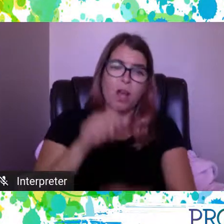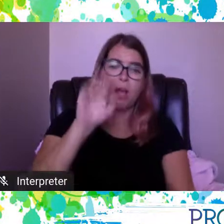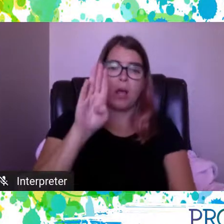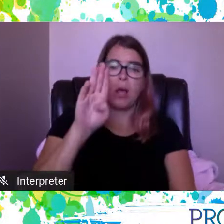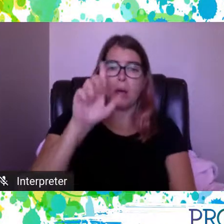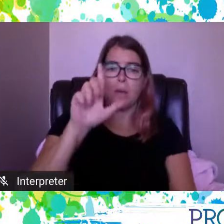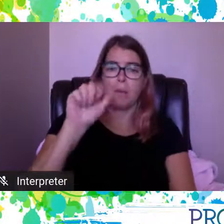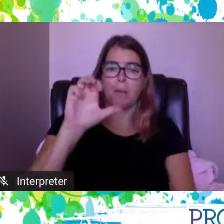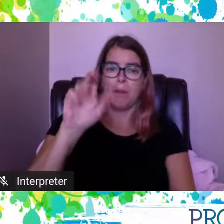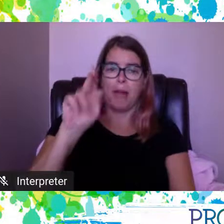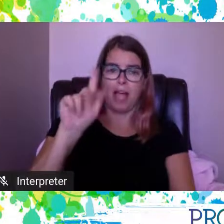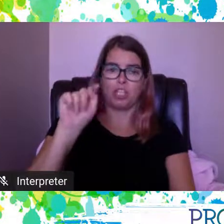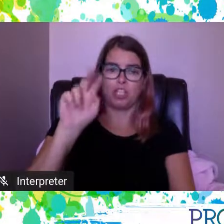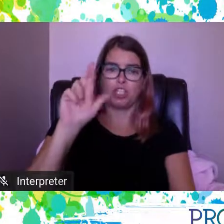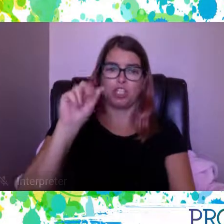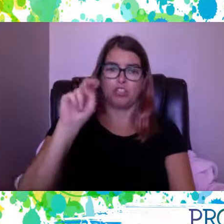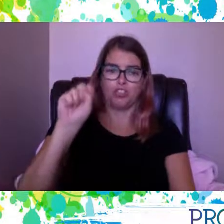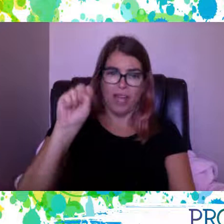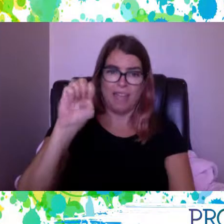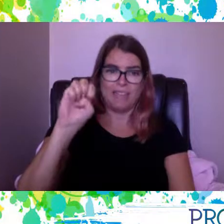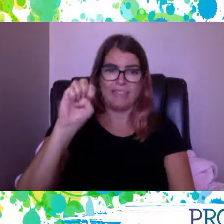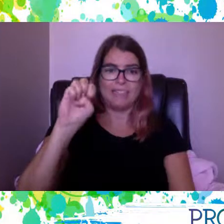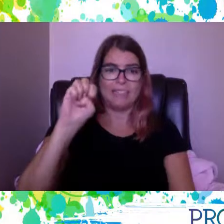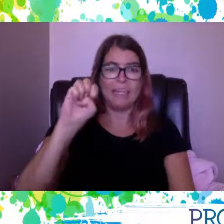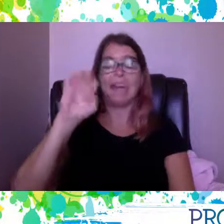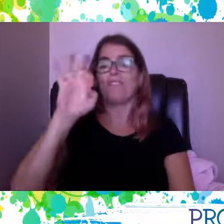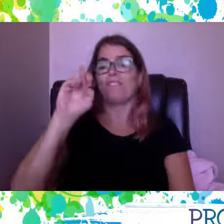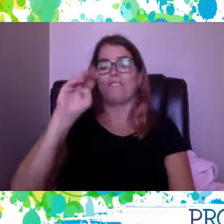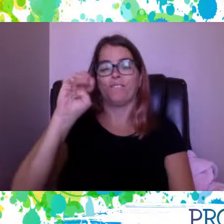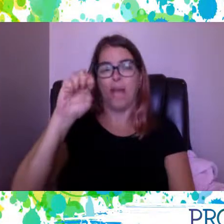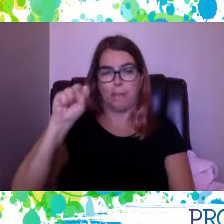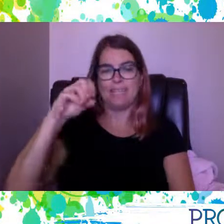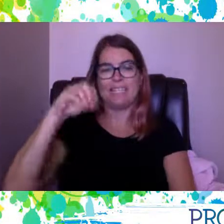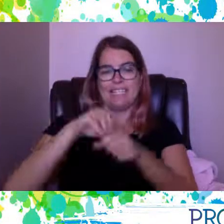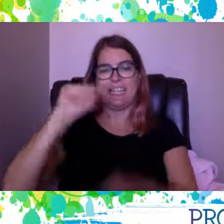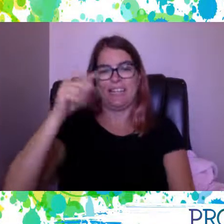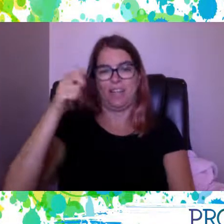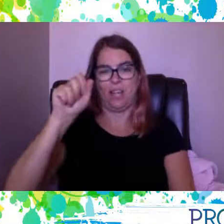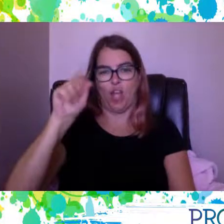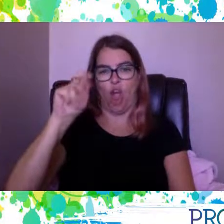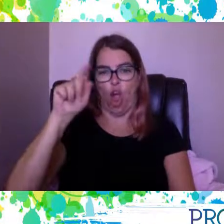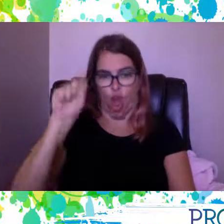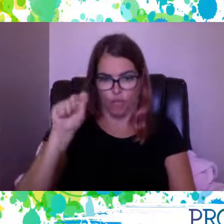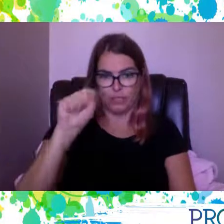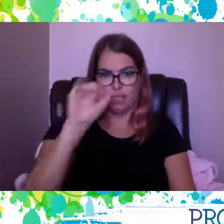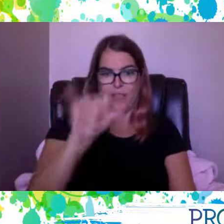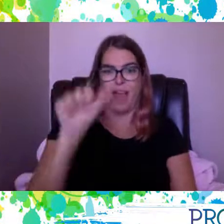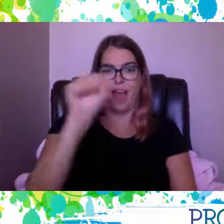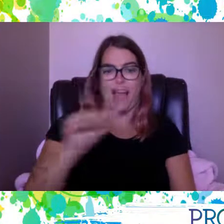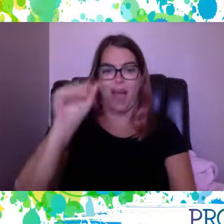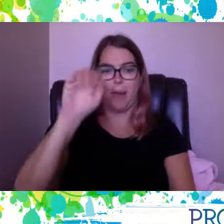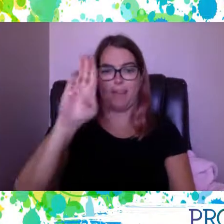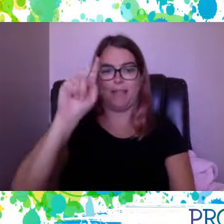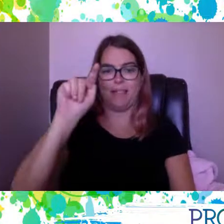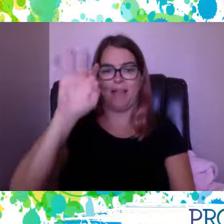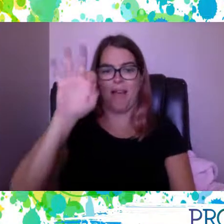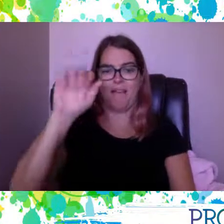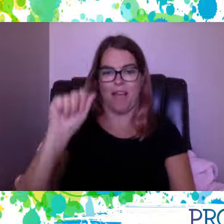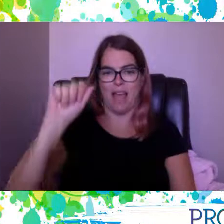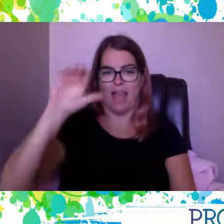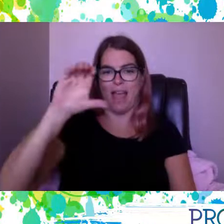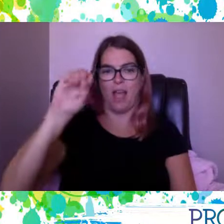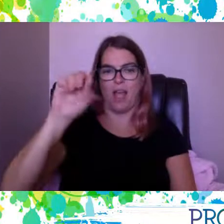Arts. And then any other Black queer artists that you find. But you can find them on Instagram is kind of